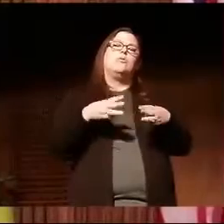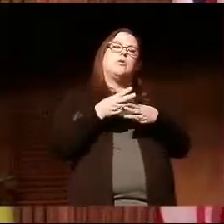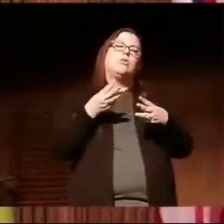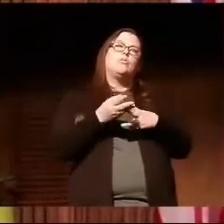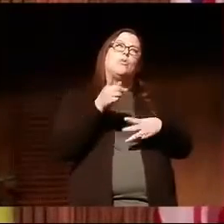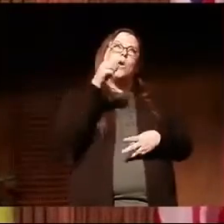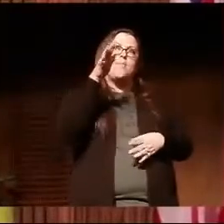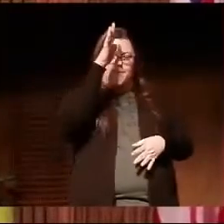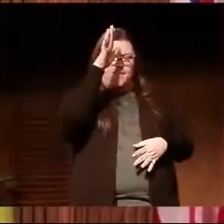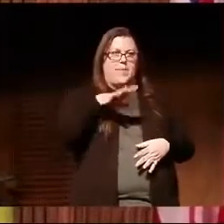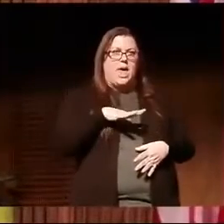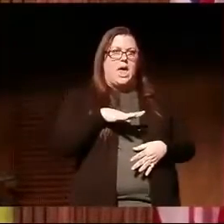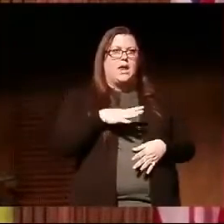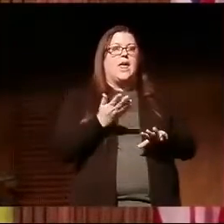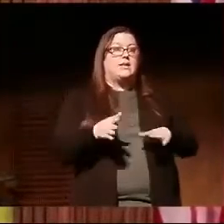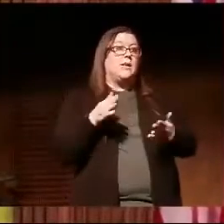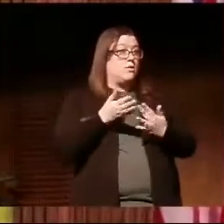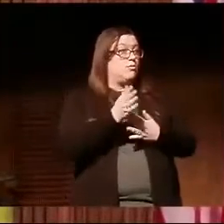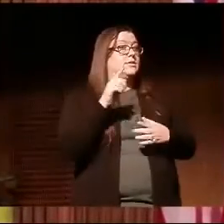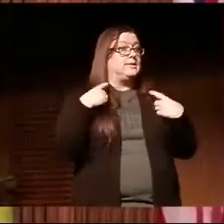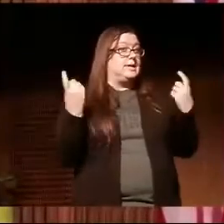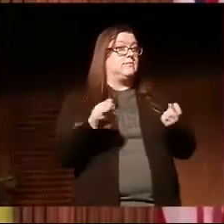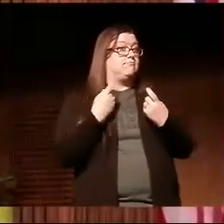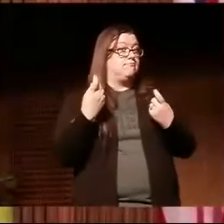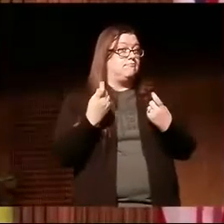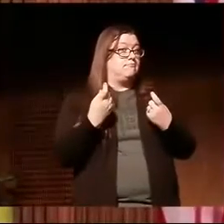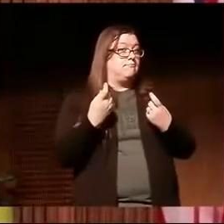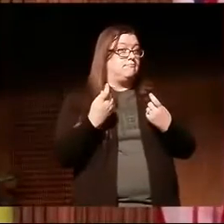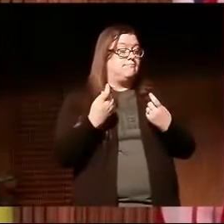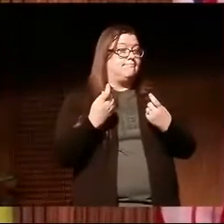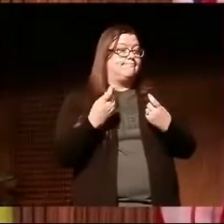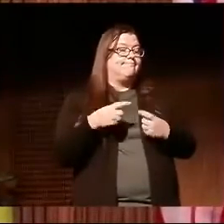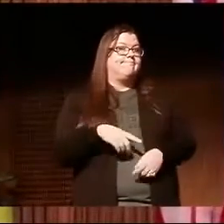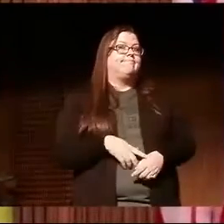wasn't supposed to be like this, but because of sin, it is.